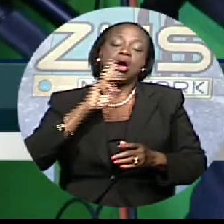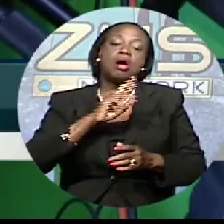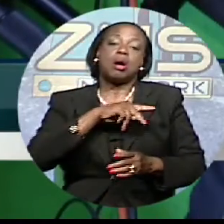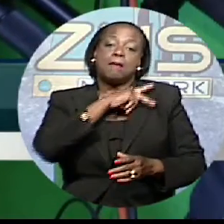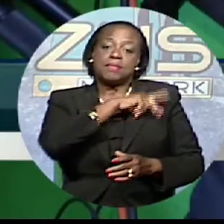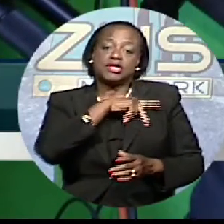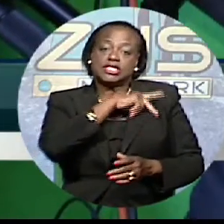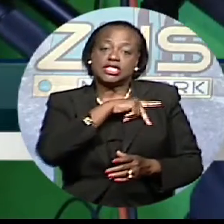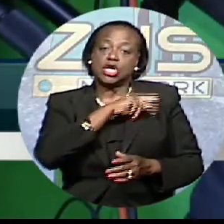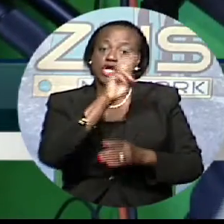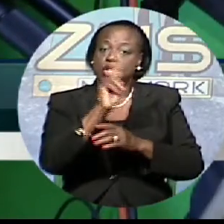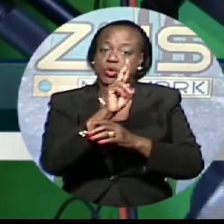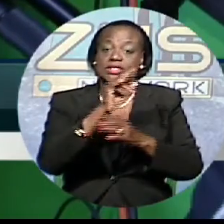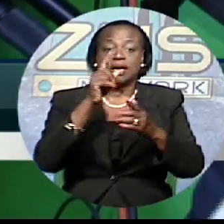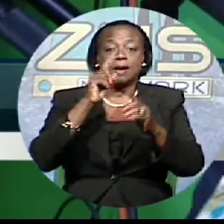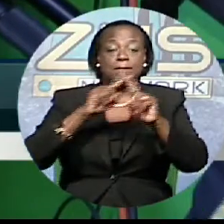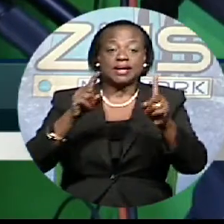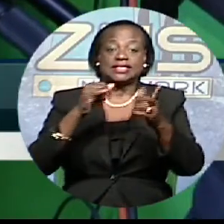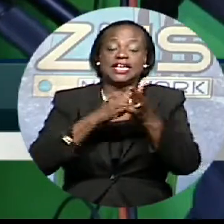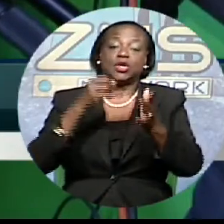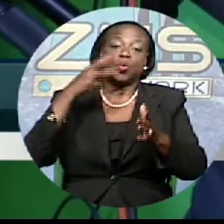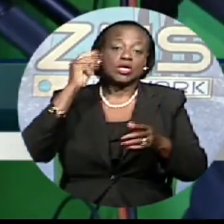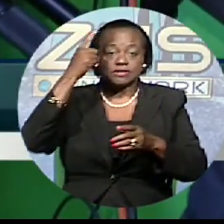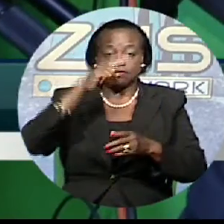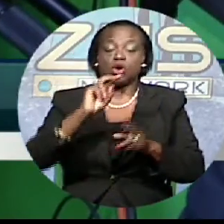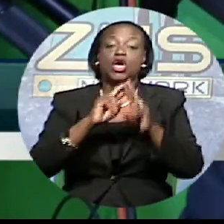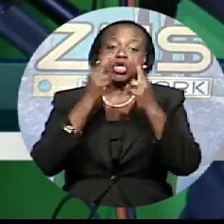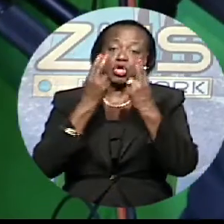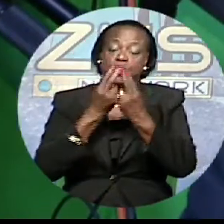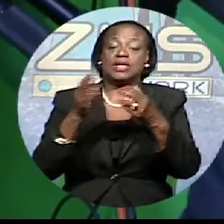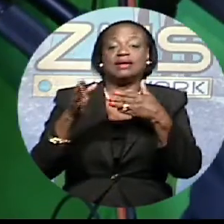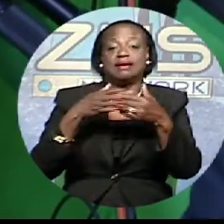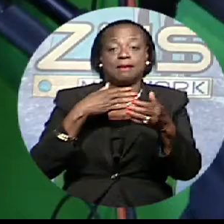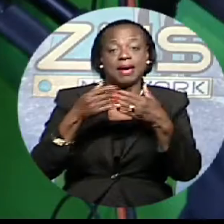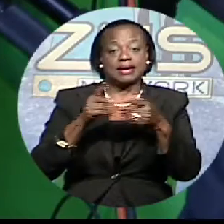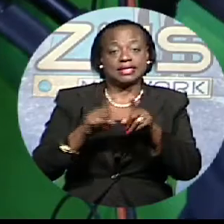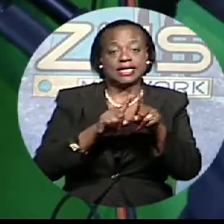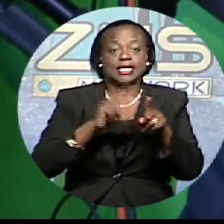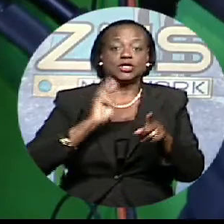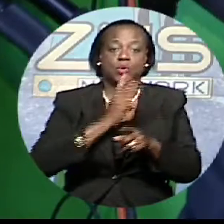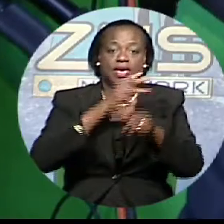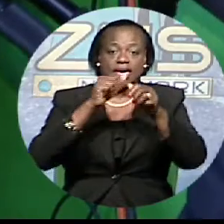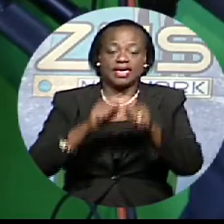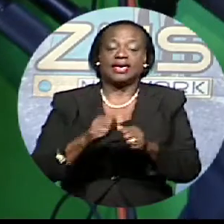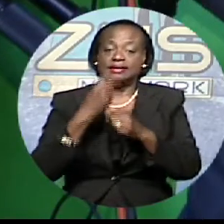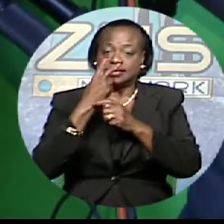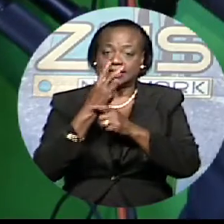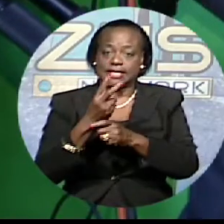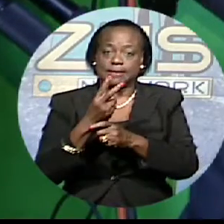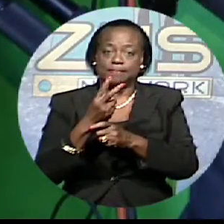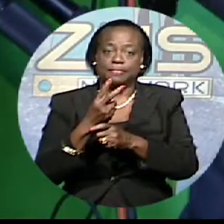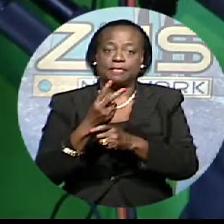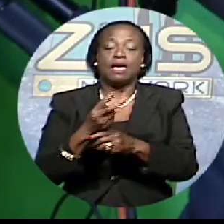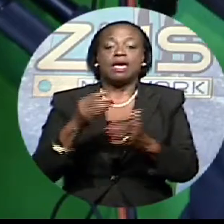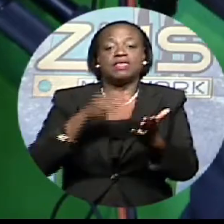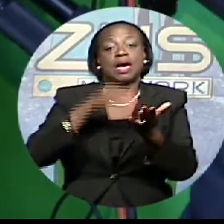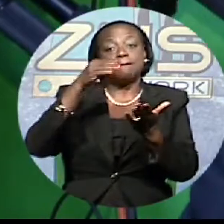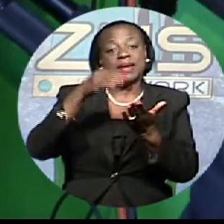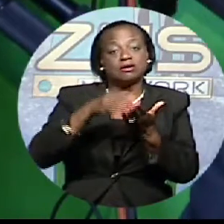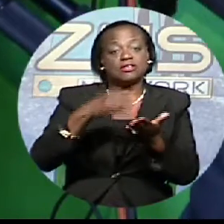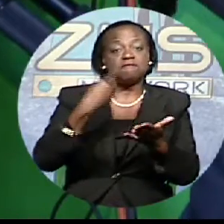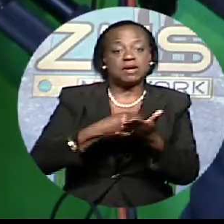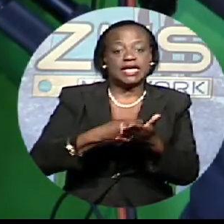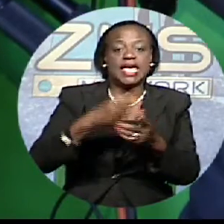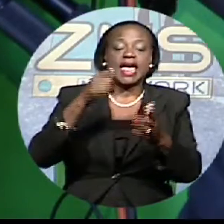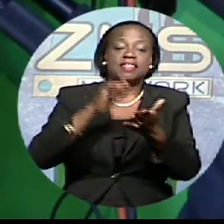is a process, there is a body that governs in between AGMs is the executive committee. And even amounts that would have come out at a time